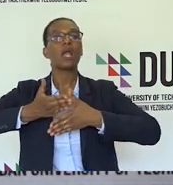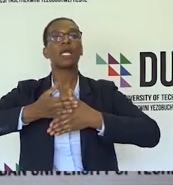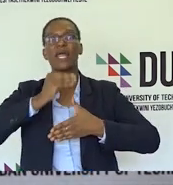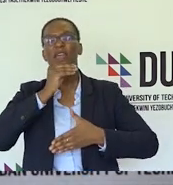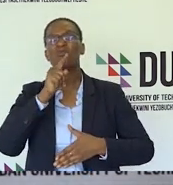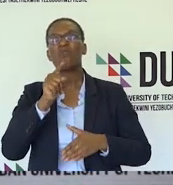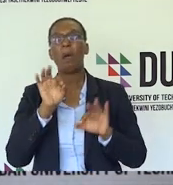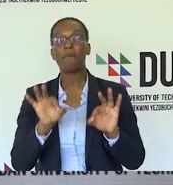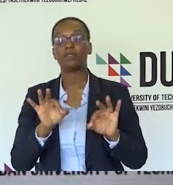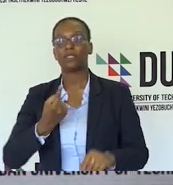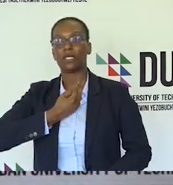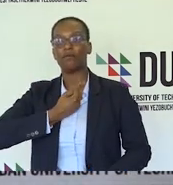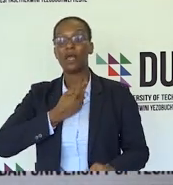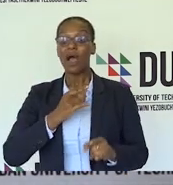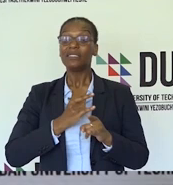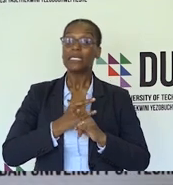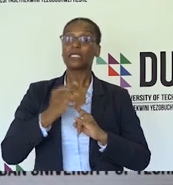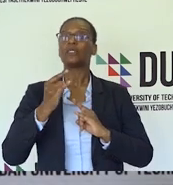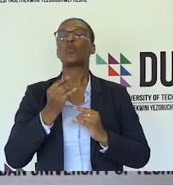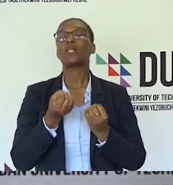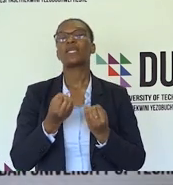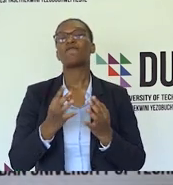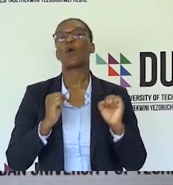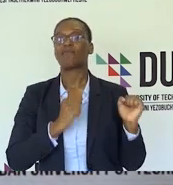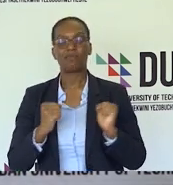authenticity. Success will indeed be guaranteed.